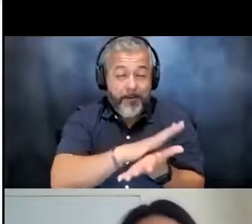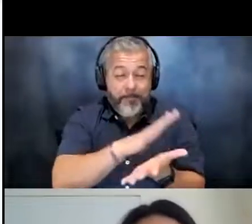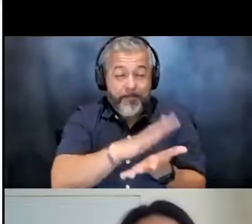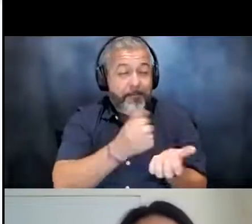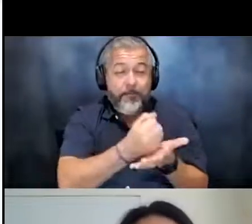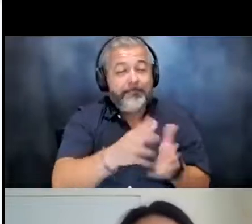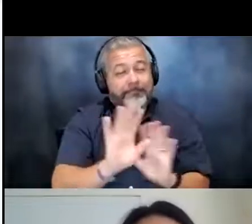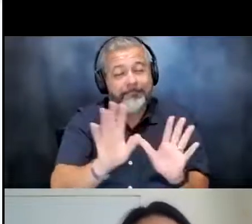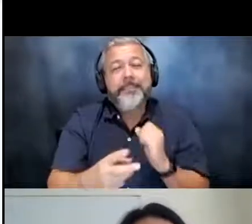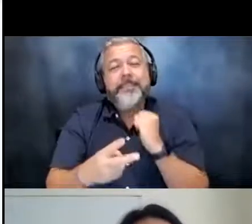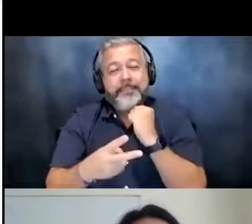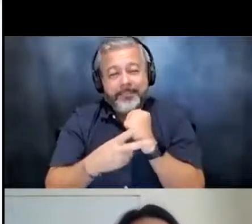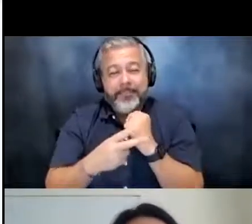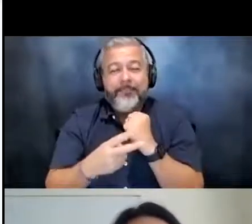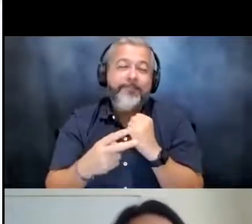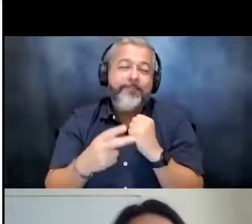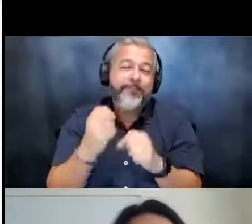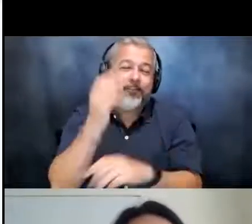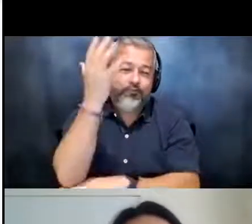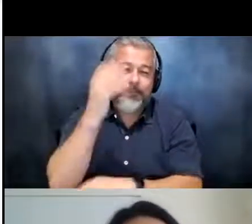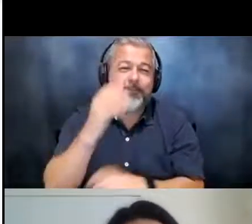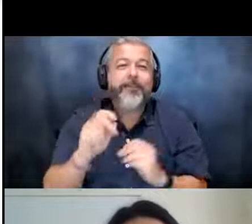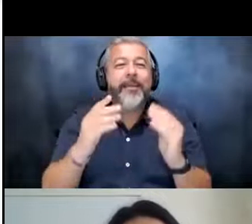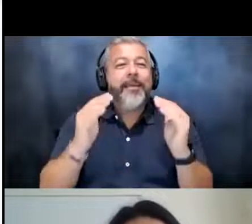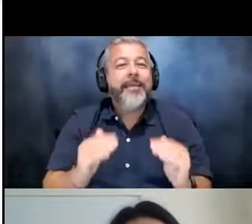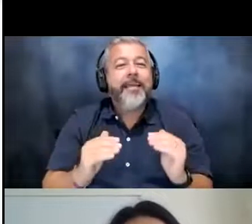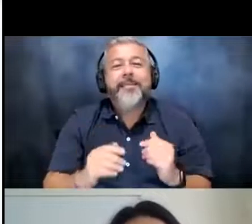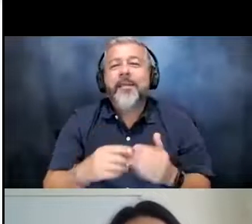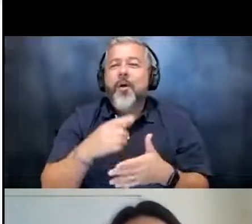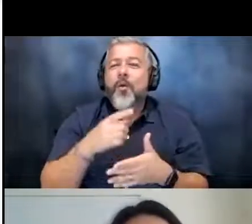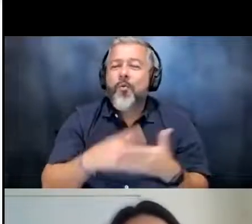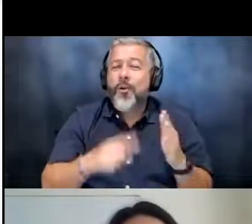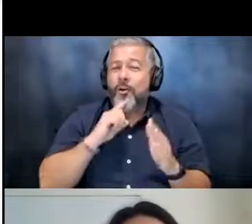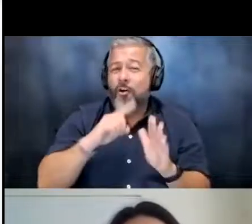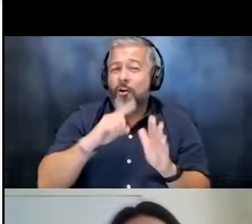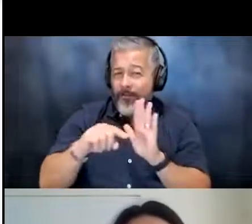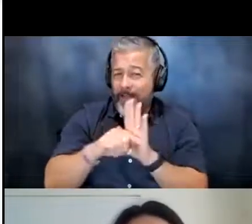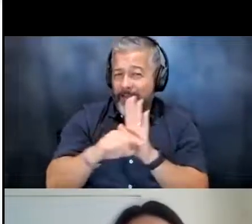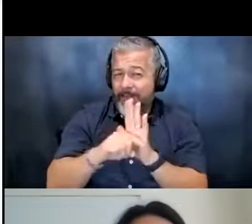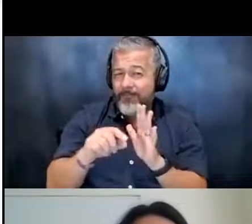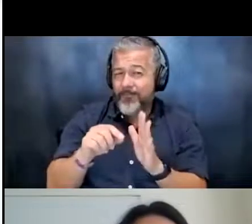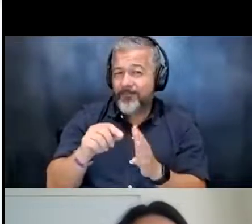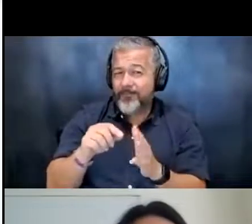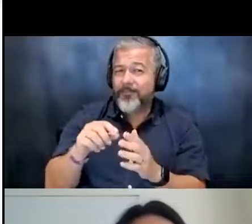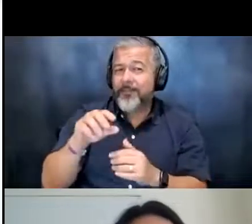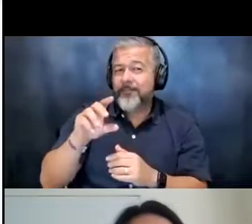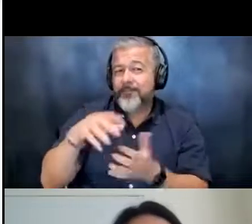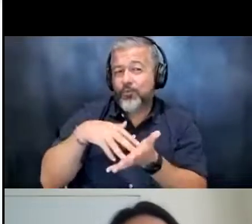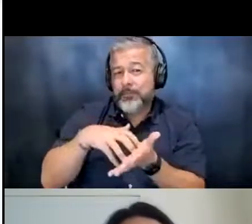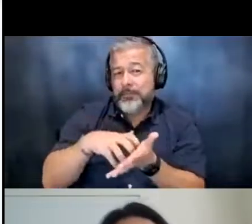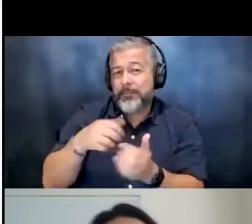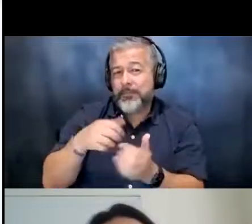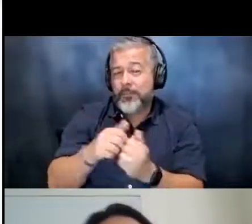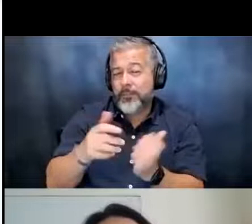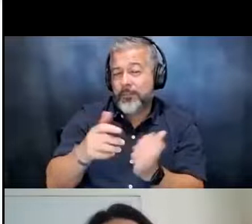Oh man. All right, so for our next question, what are the downfalls of technology in your workspace or field when assisting families? A lot